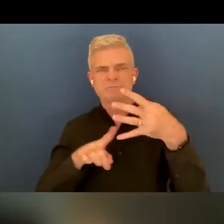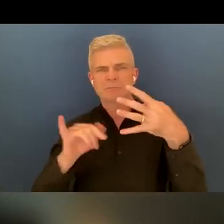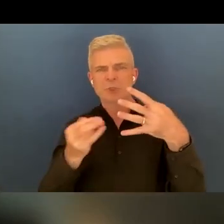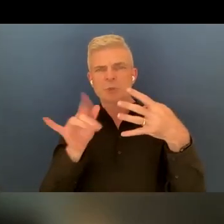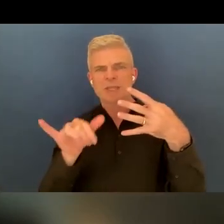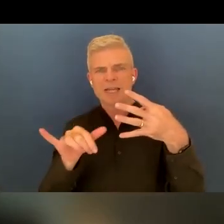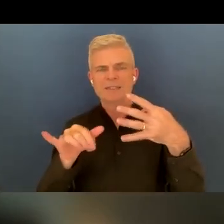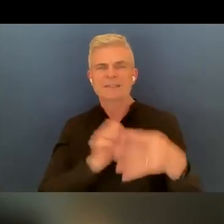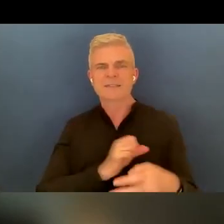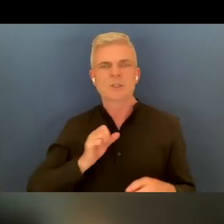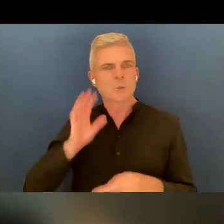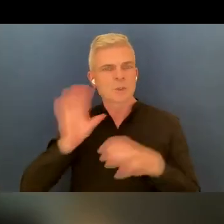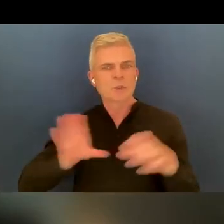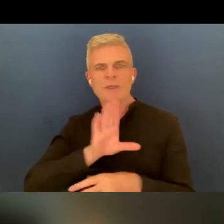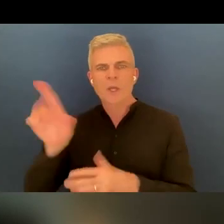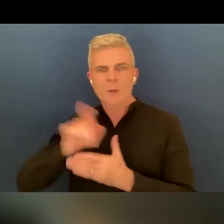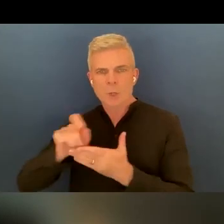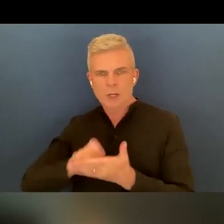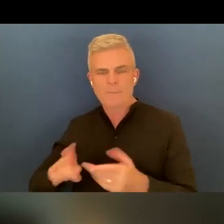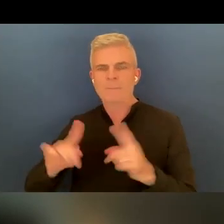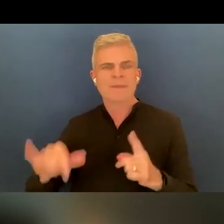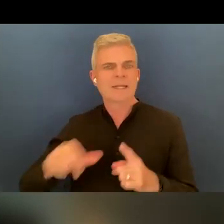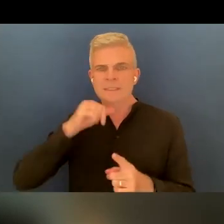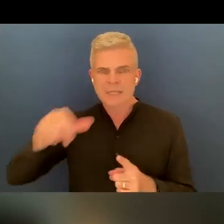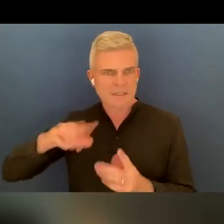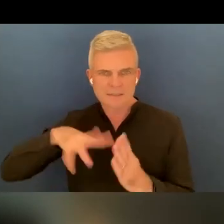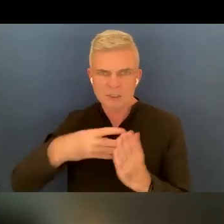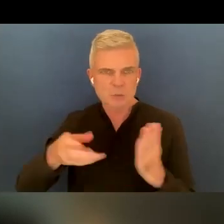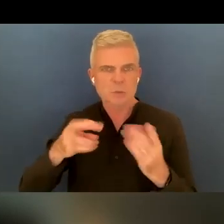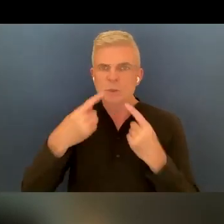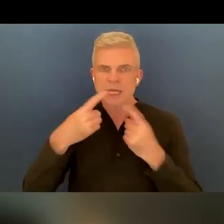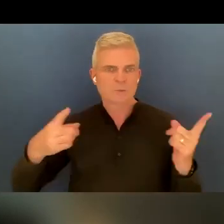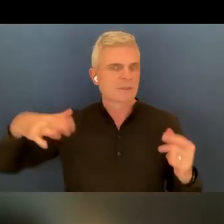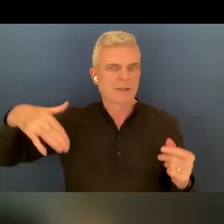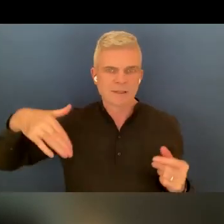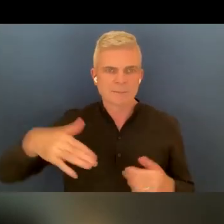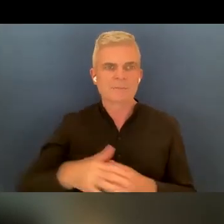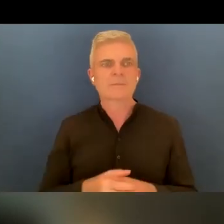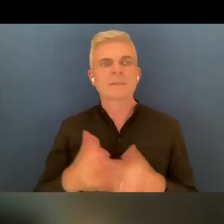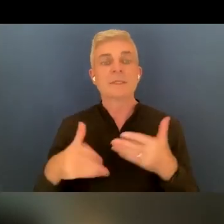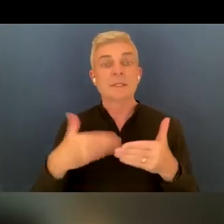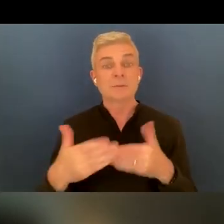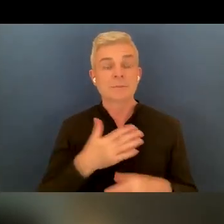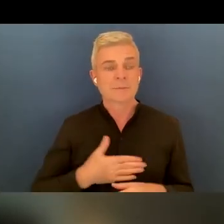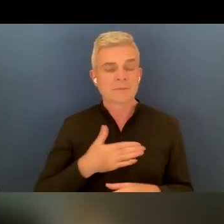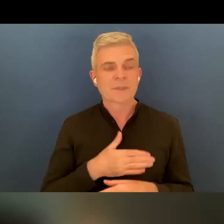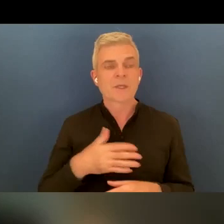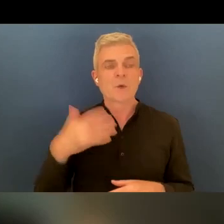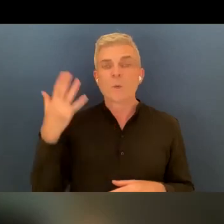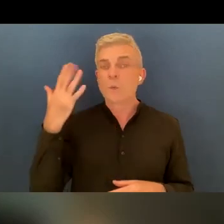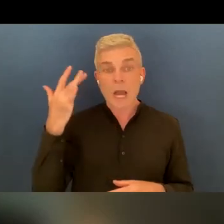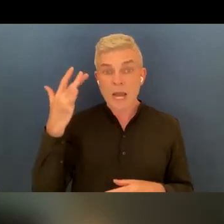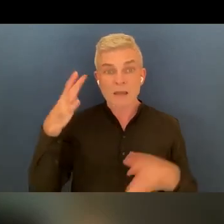do their markup, but that has not been scheduled or announced yet. You can move to the next one. The reason why there's so much